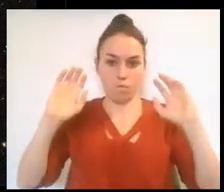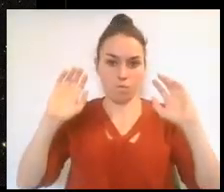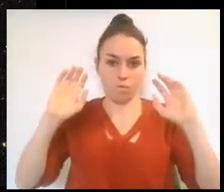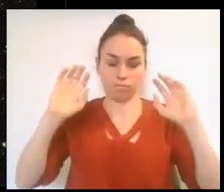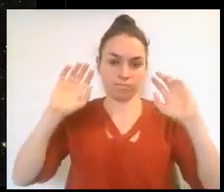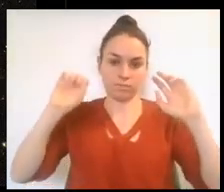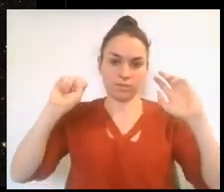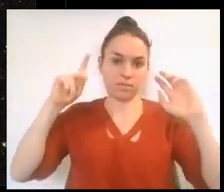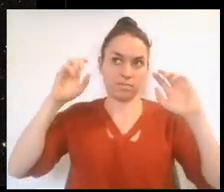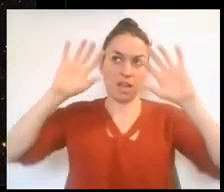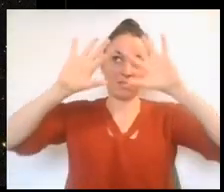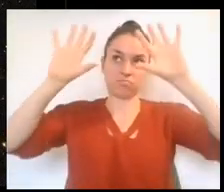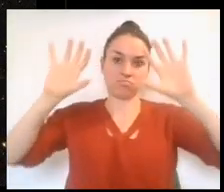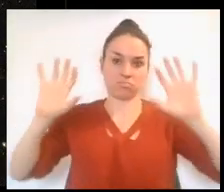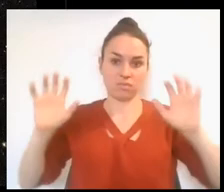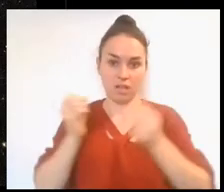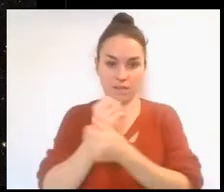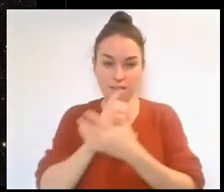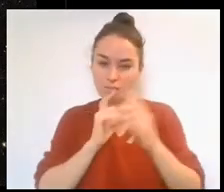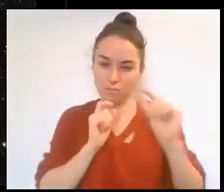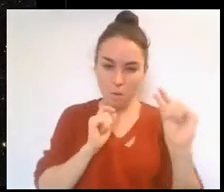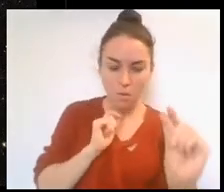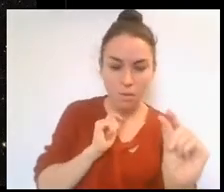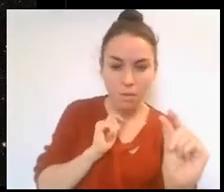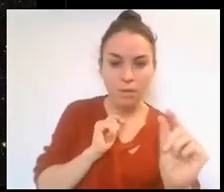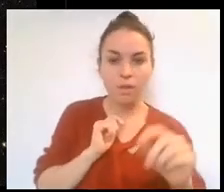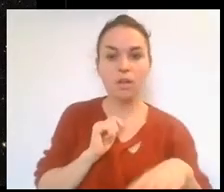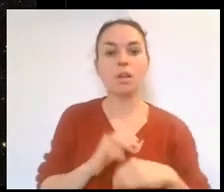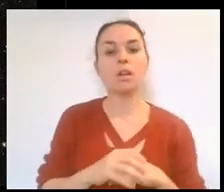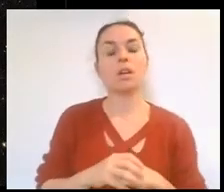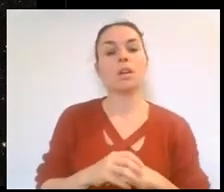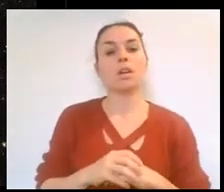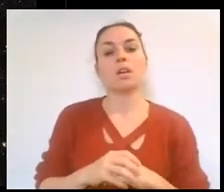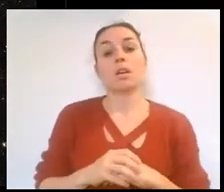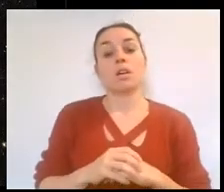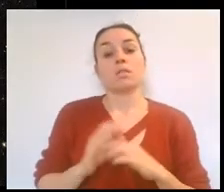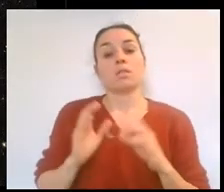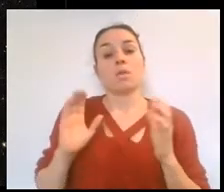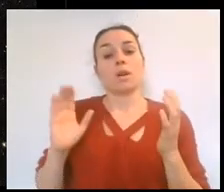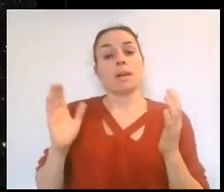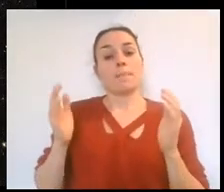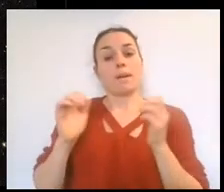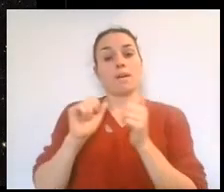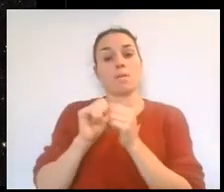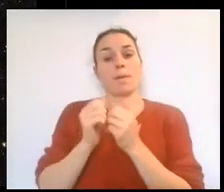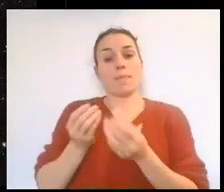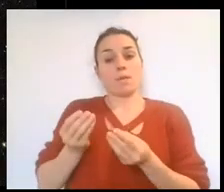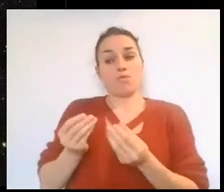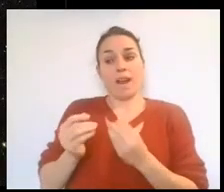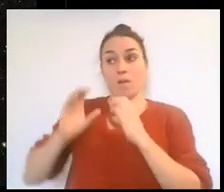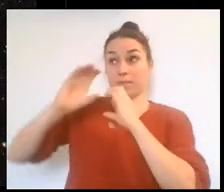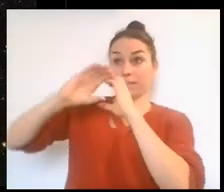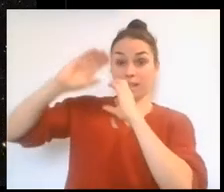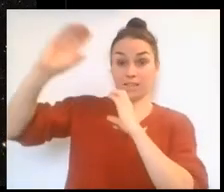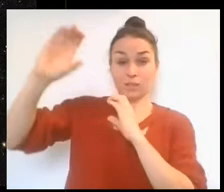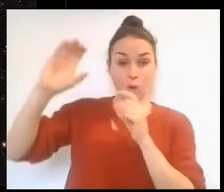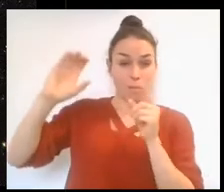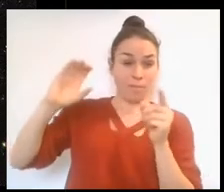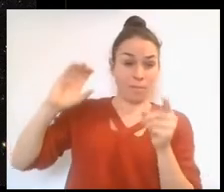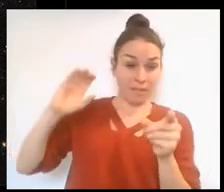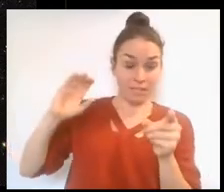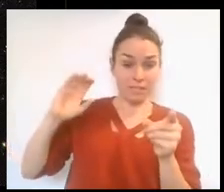ground-based telescopes, it's essentially a blank piece of sky, this is what we could see with Hubble.